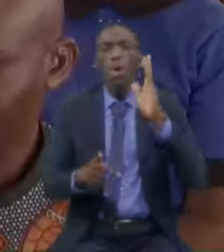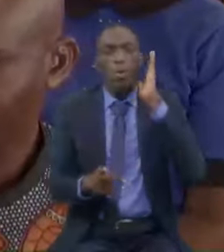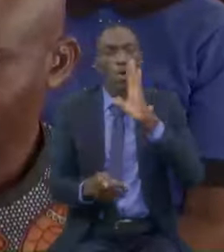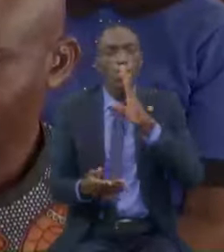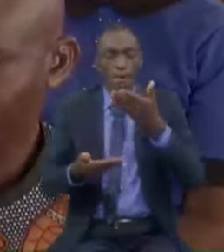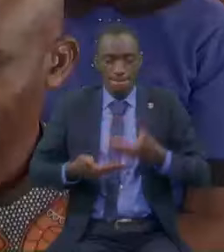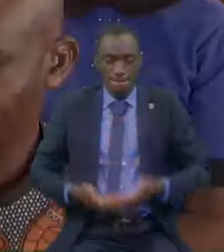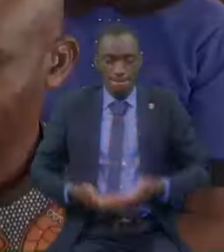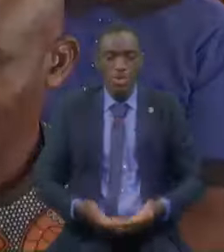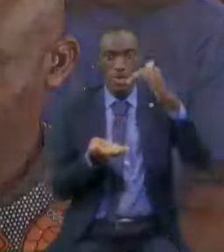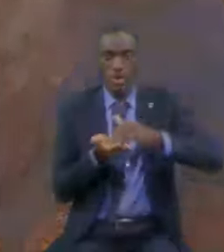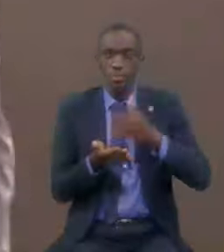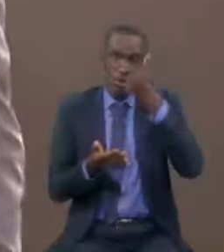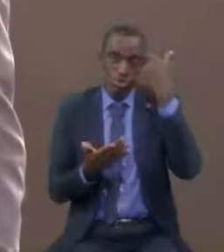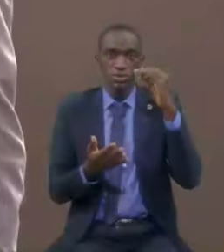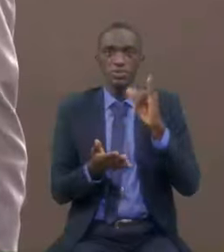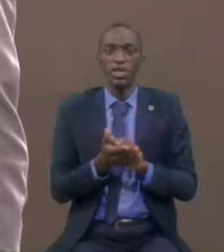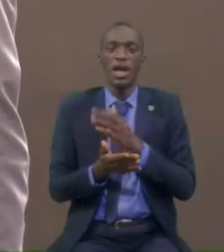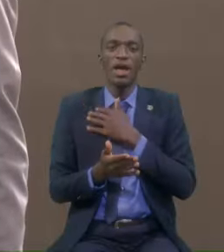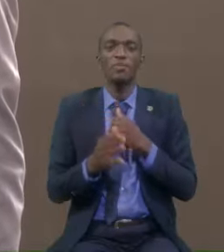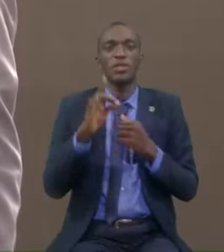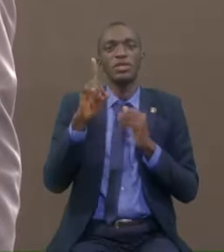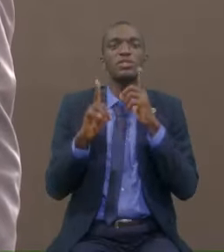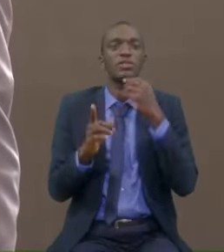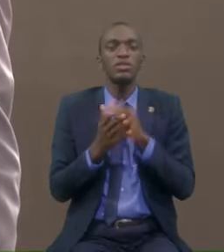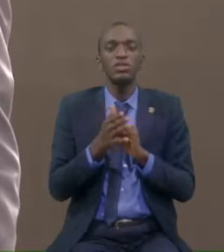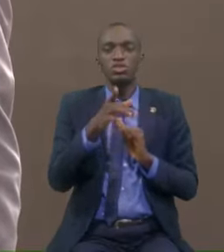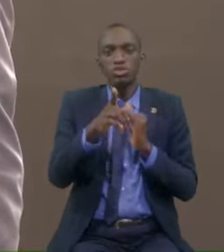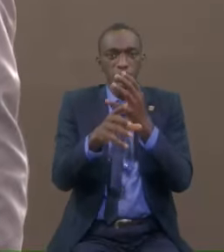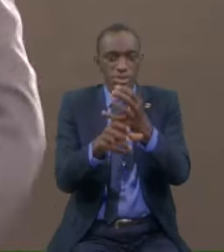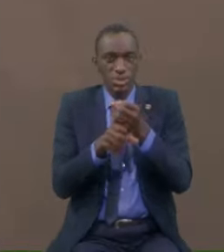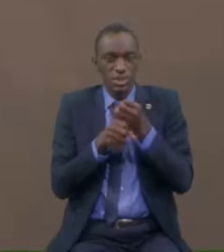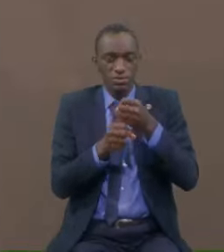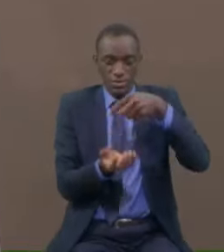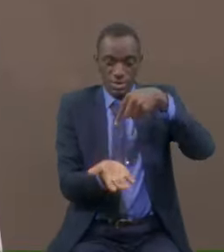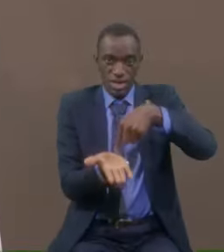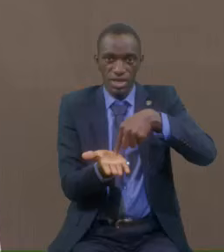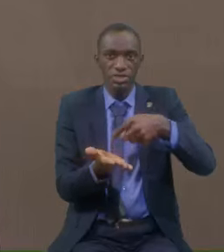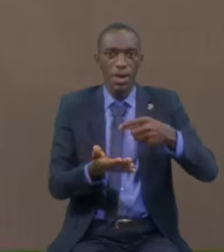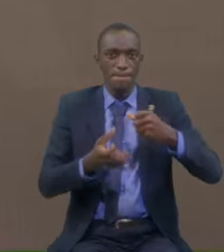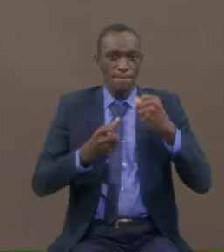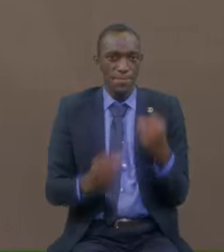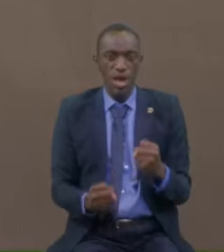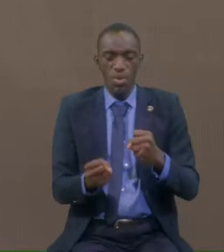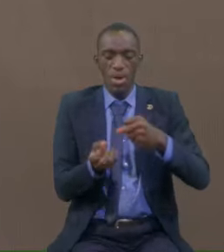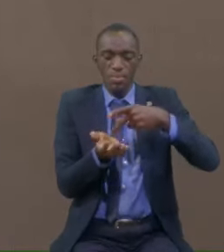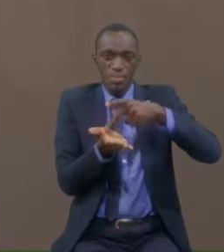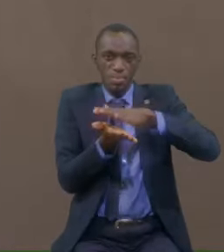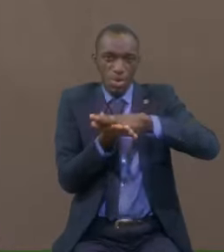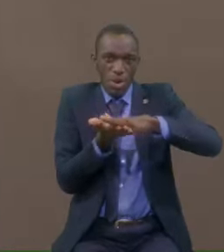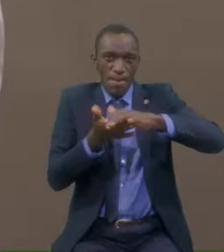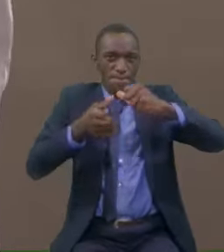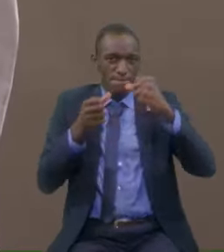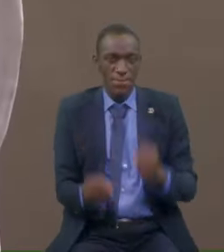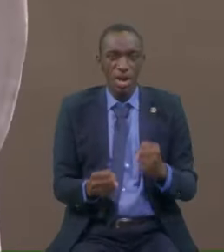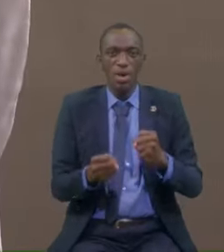says you receive this power, pure power, productive power. You receive this